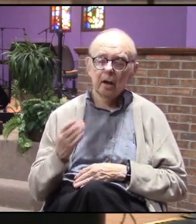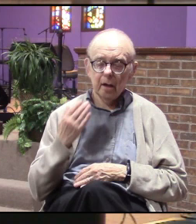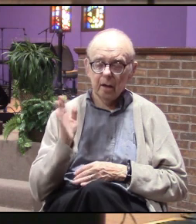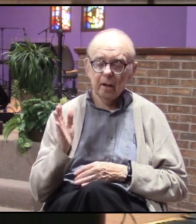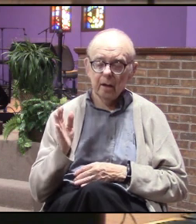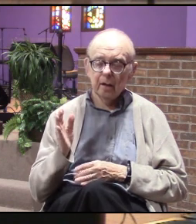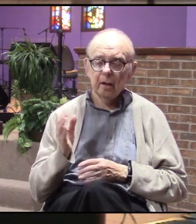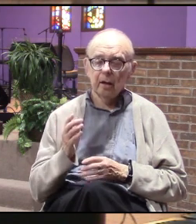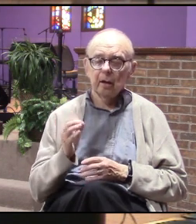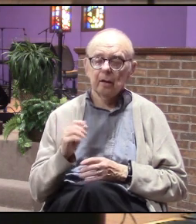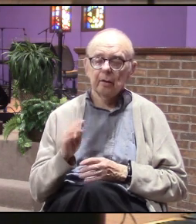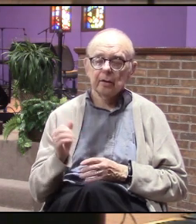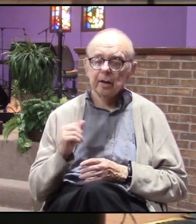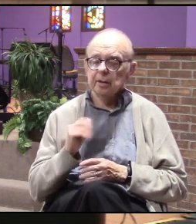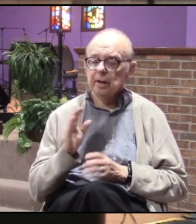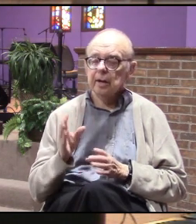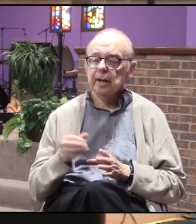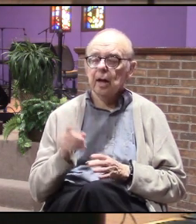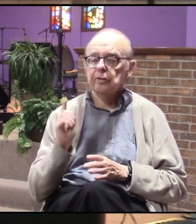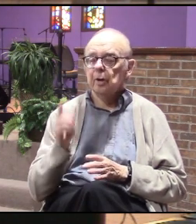don't know if they ever got the couch up or not.